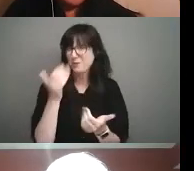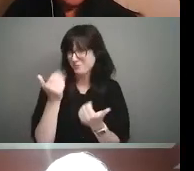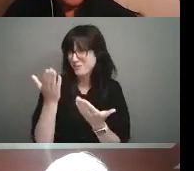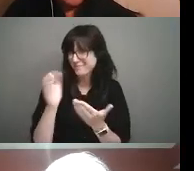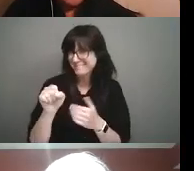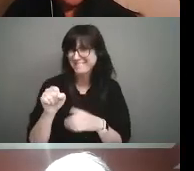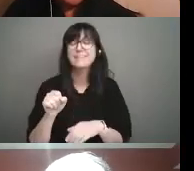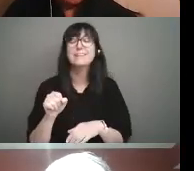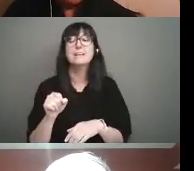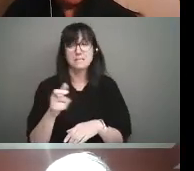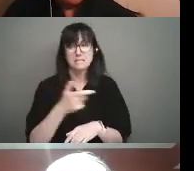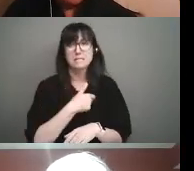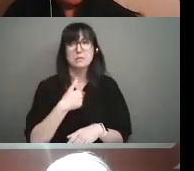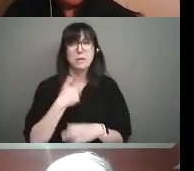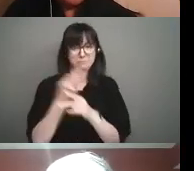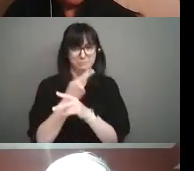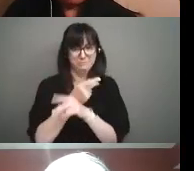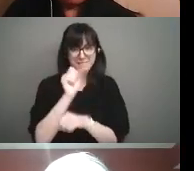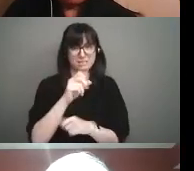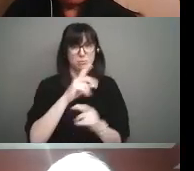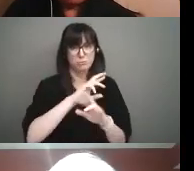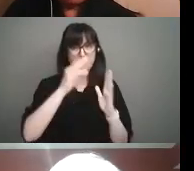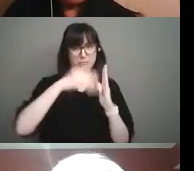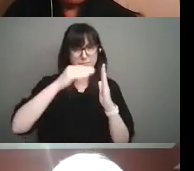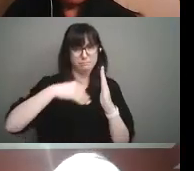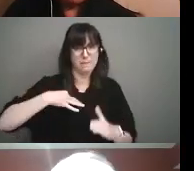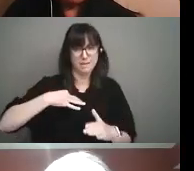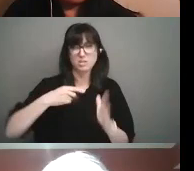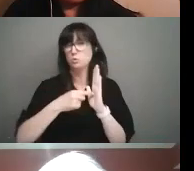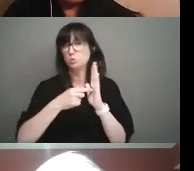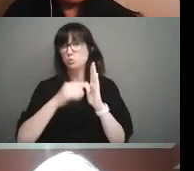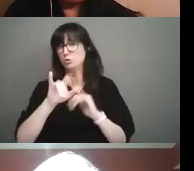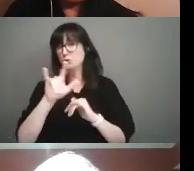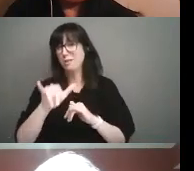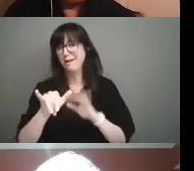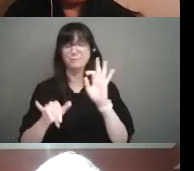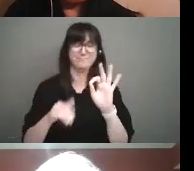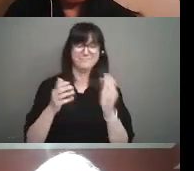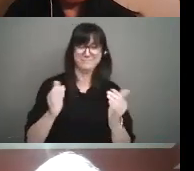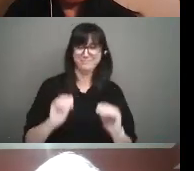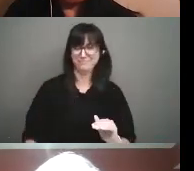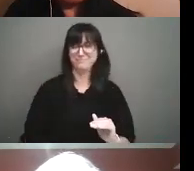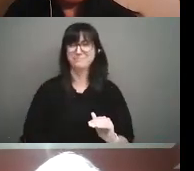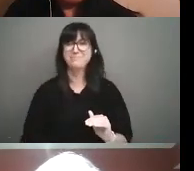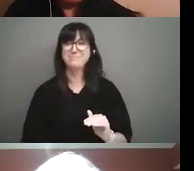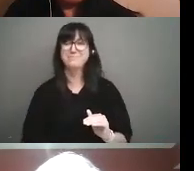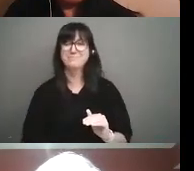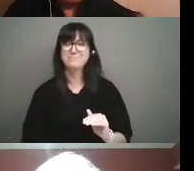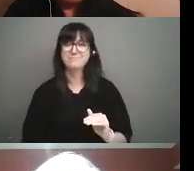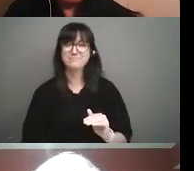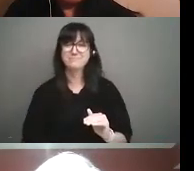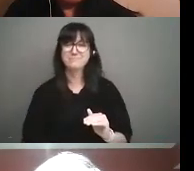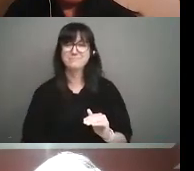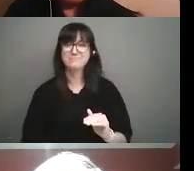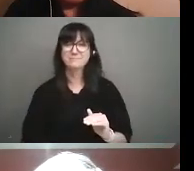we're on to applications that are due in July. The next question number 5, which I have officially put on